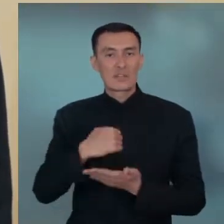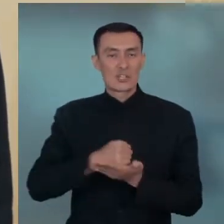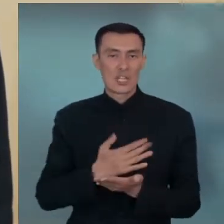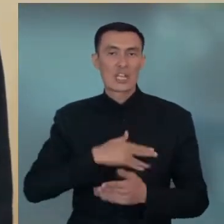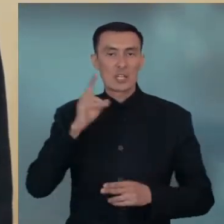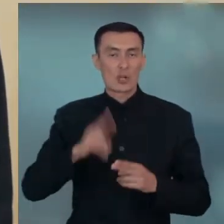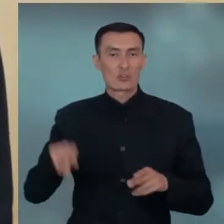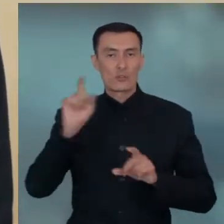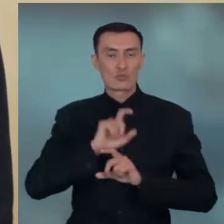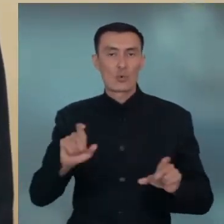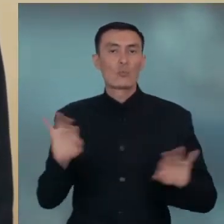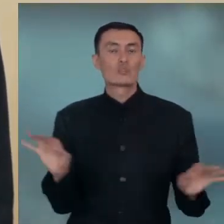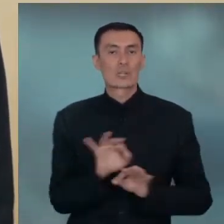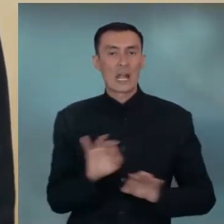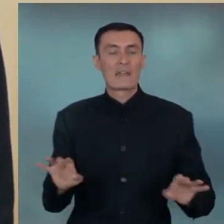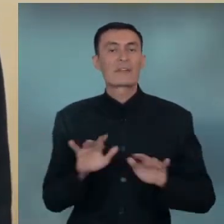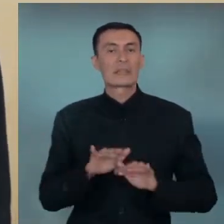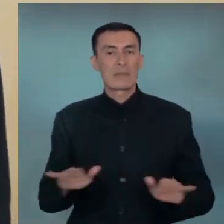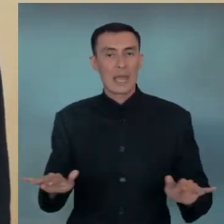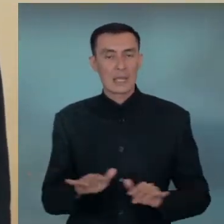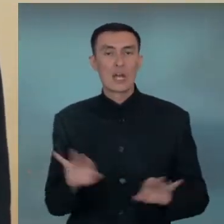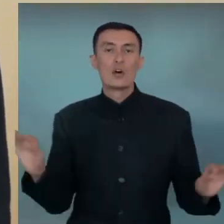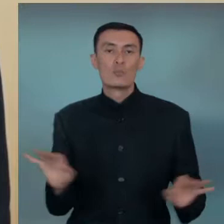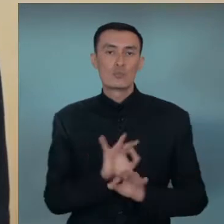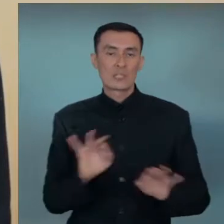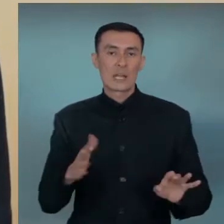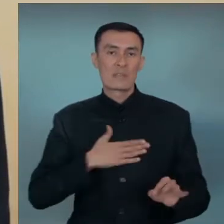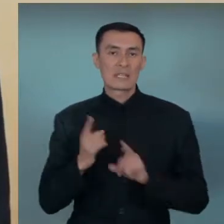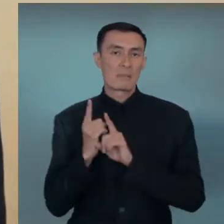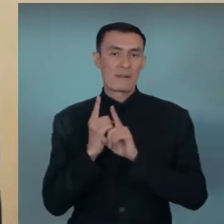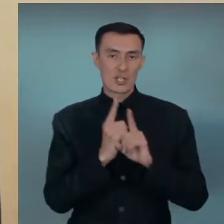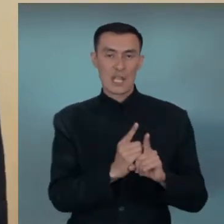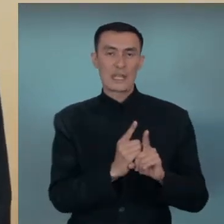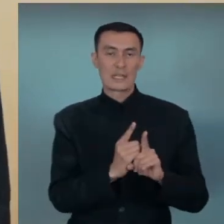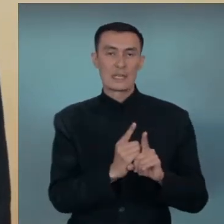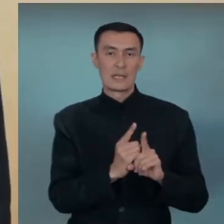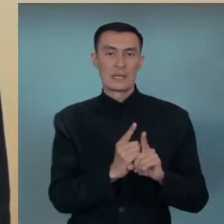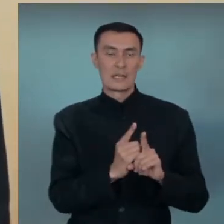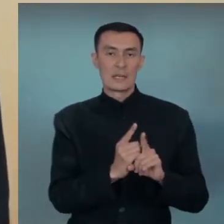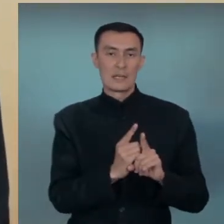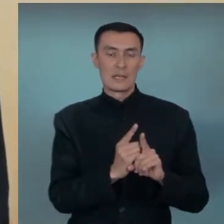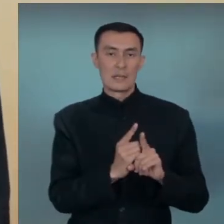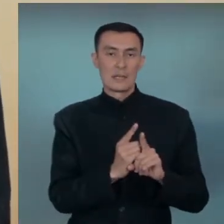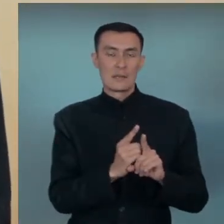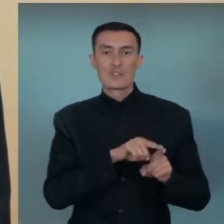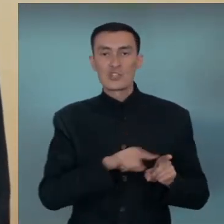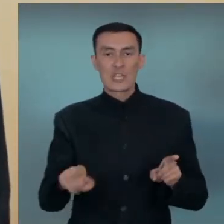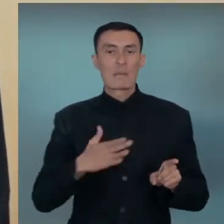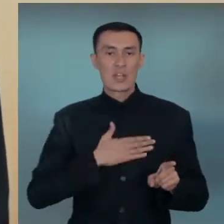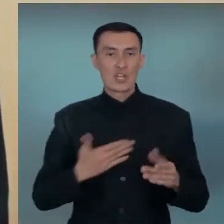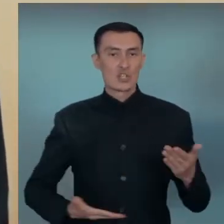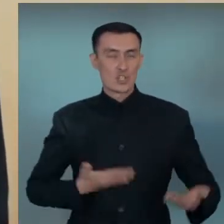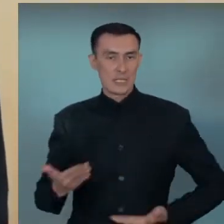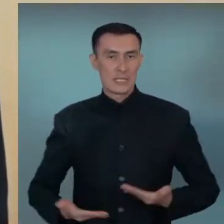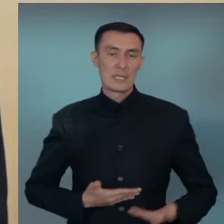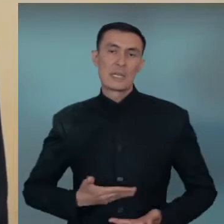I graduated from a school of music in piano. Music accompanies me throughout my life. One can